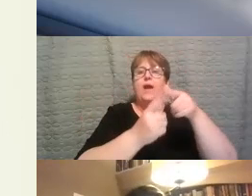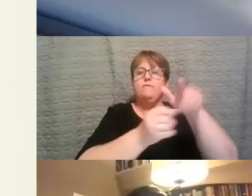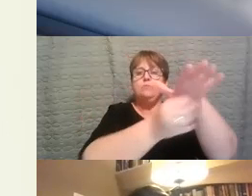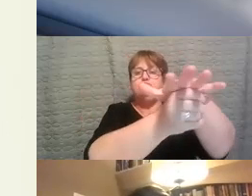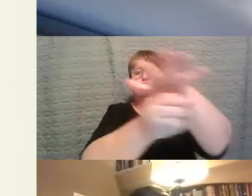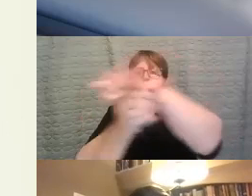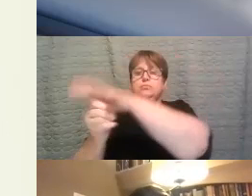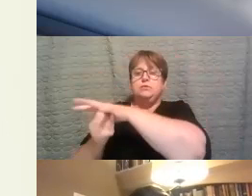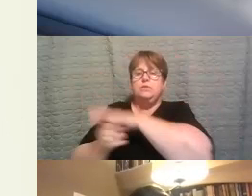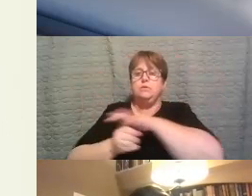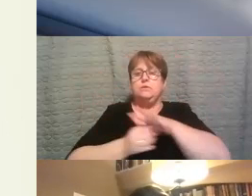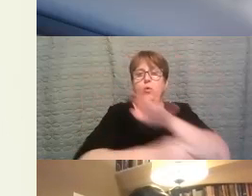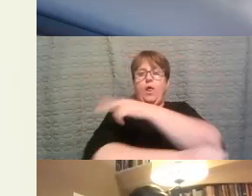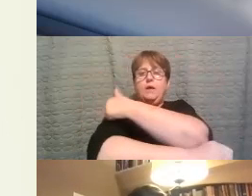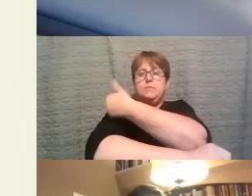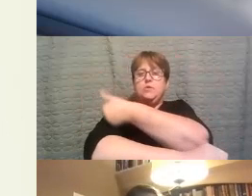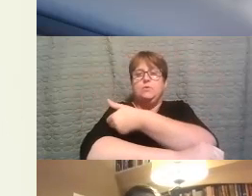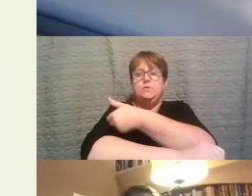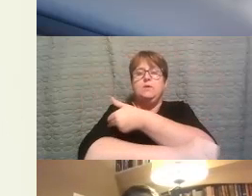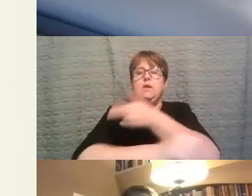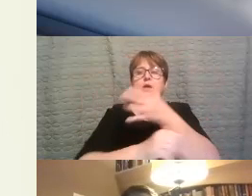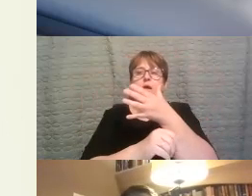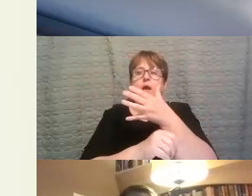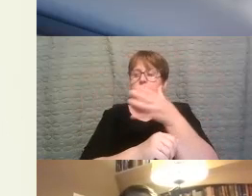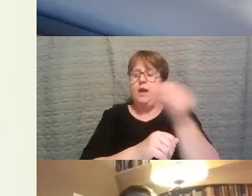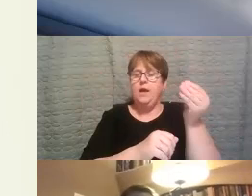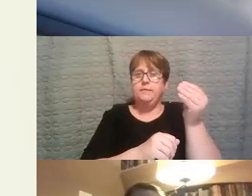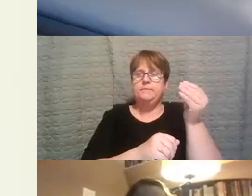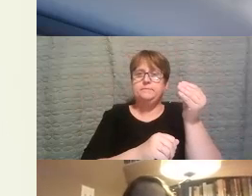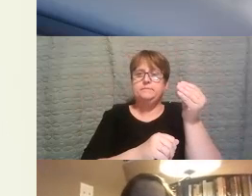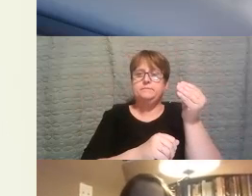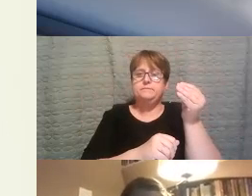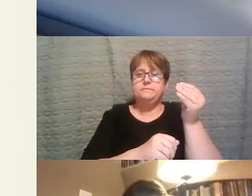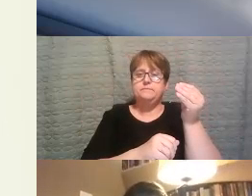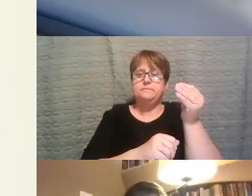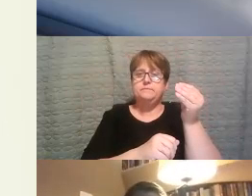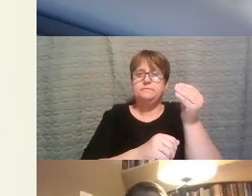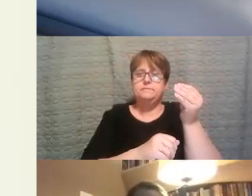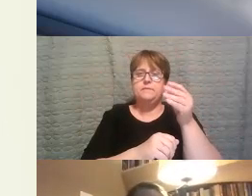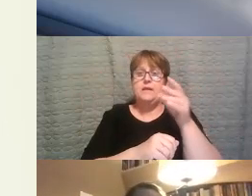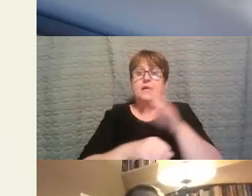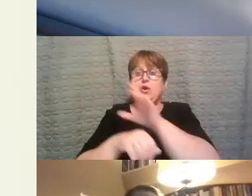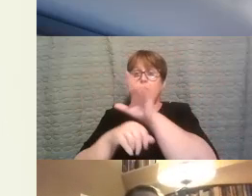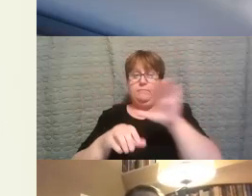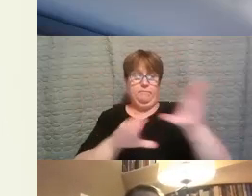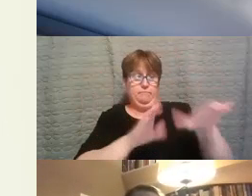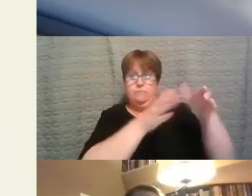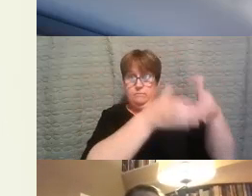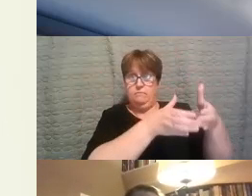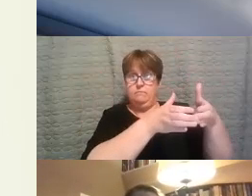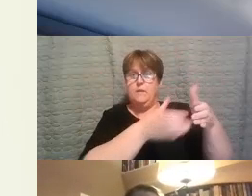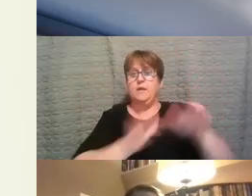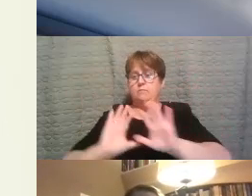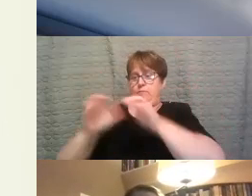local hospitals, and health posts, uh, and the traditional medicine. And we